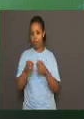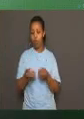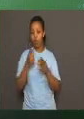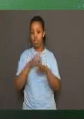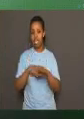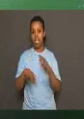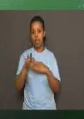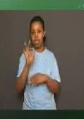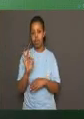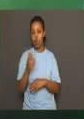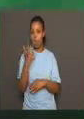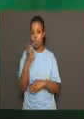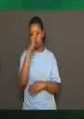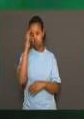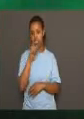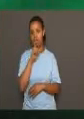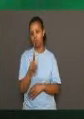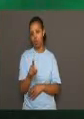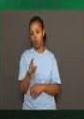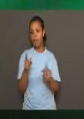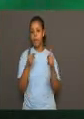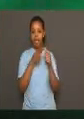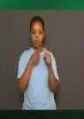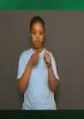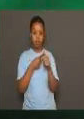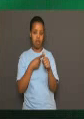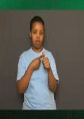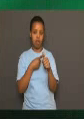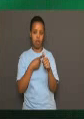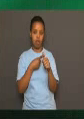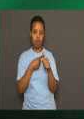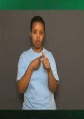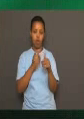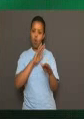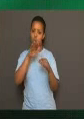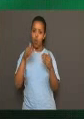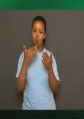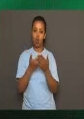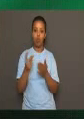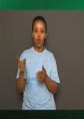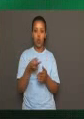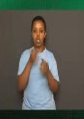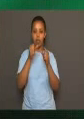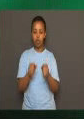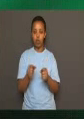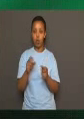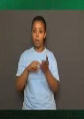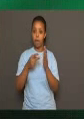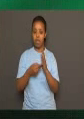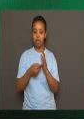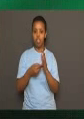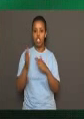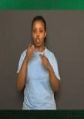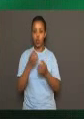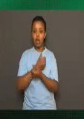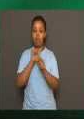involves three factors. The first is that all possible problem-solving attempts